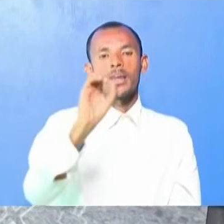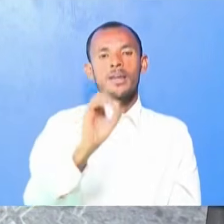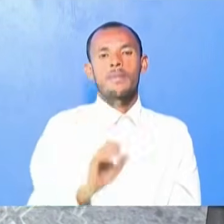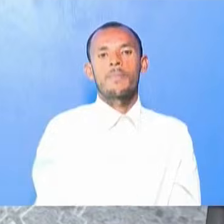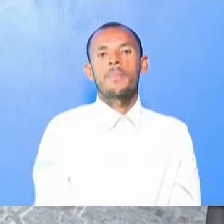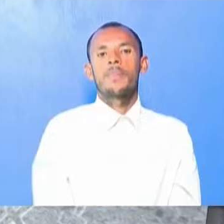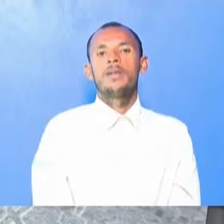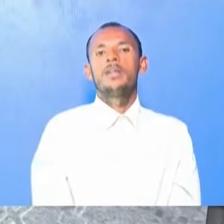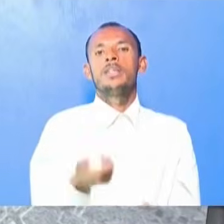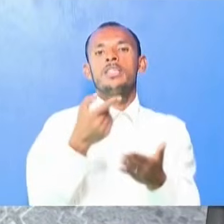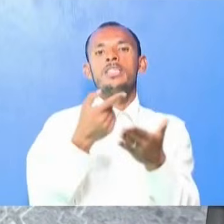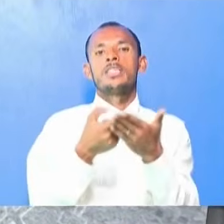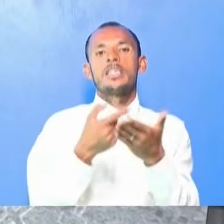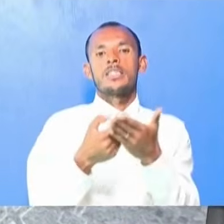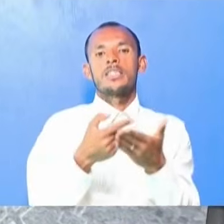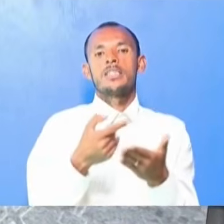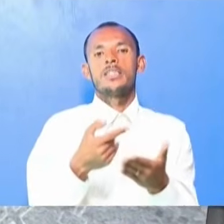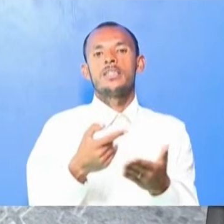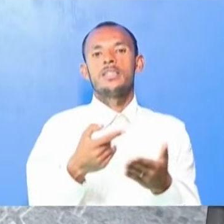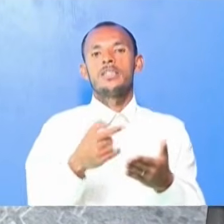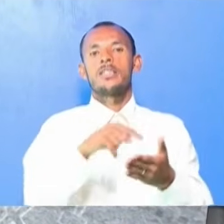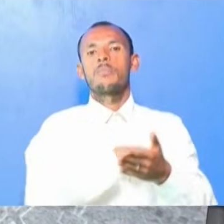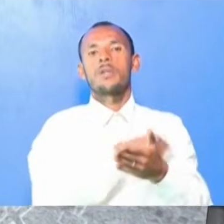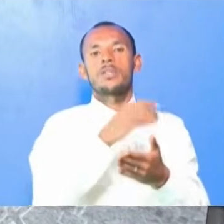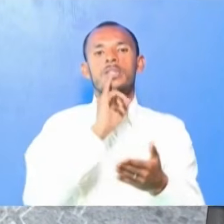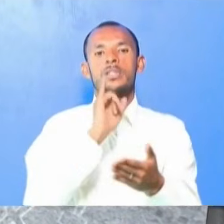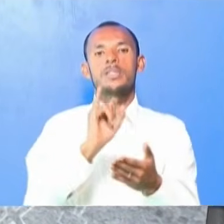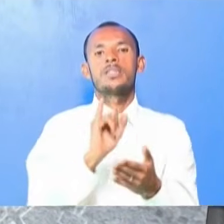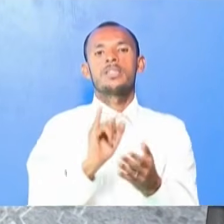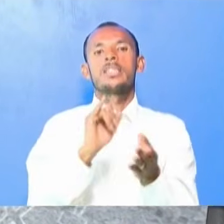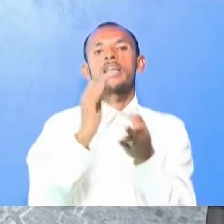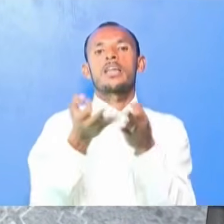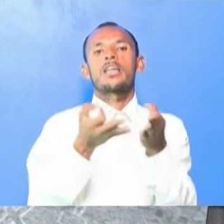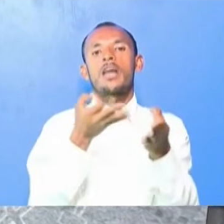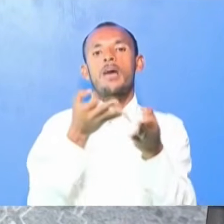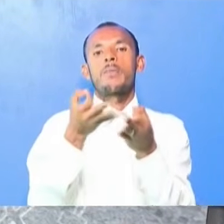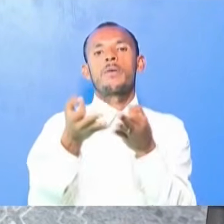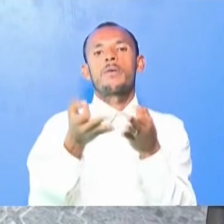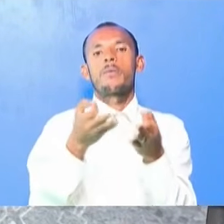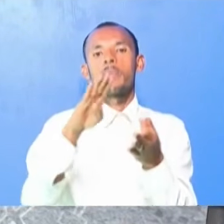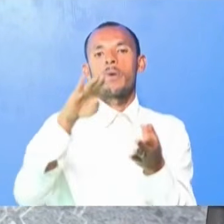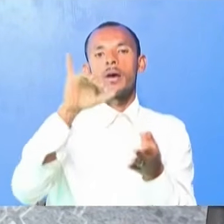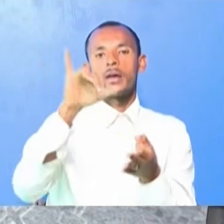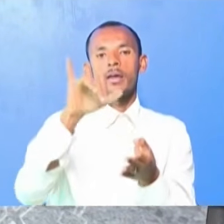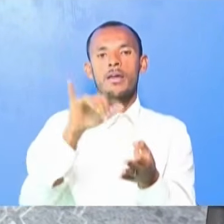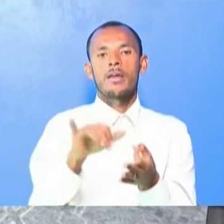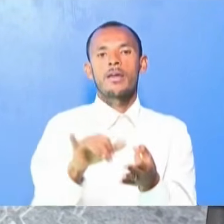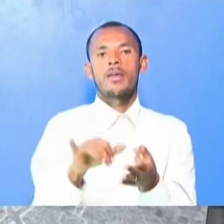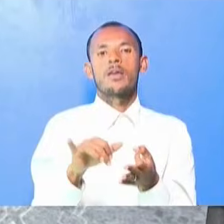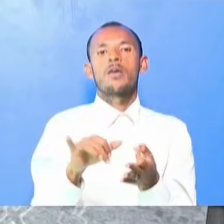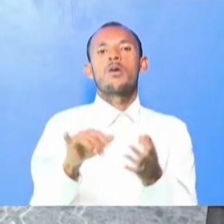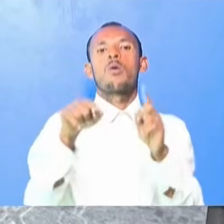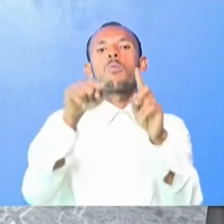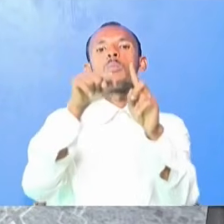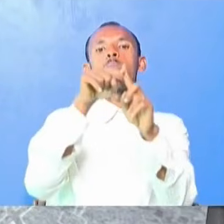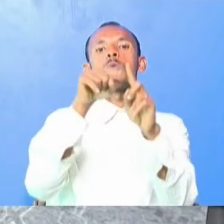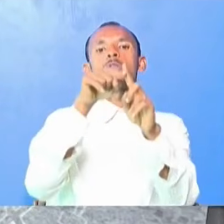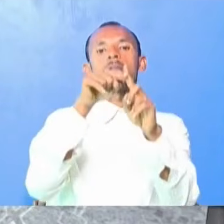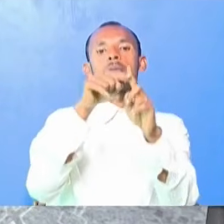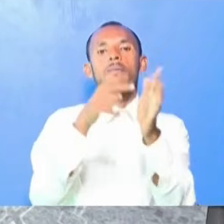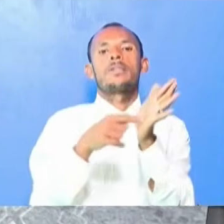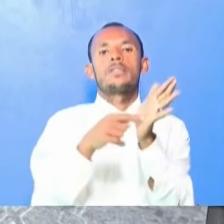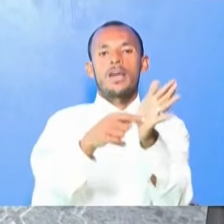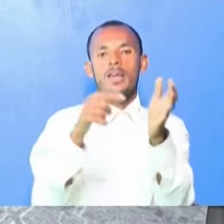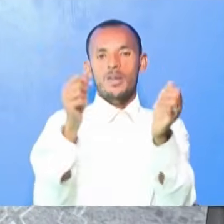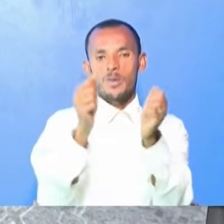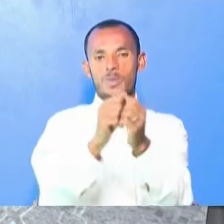And such temperature is described by a positive sign with